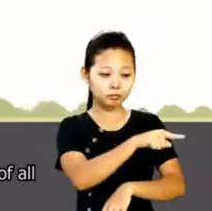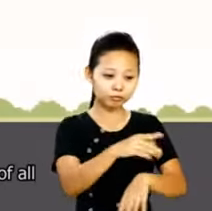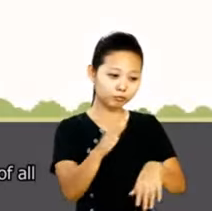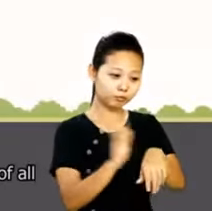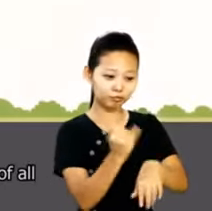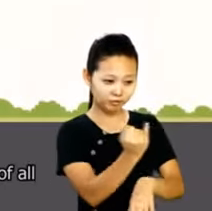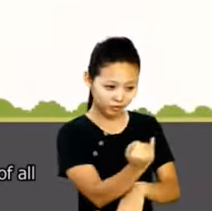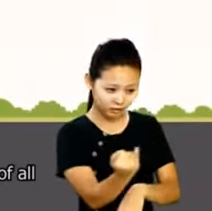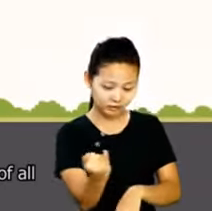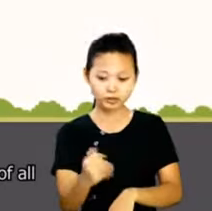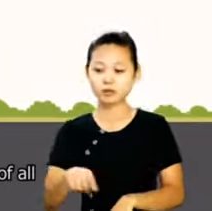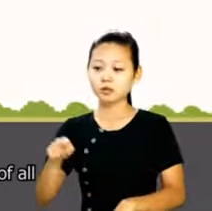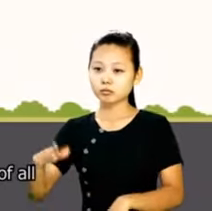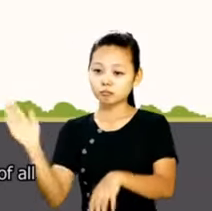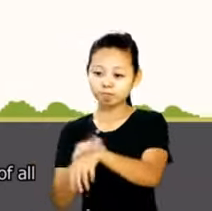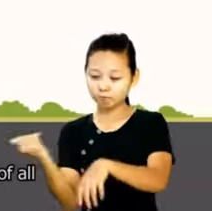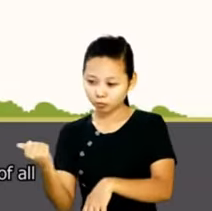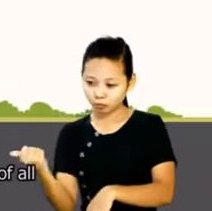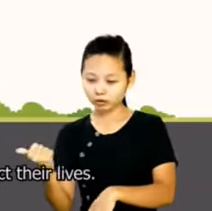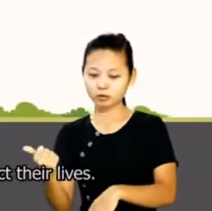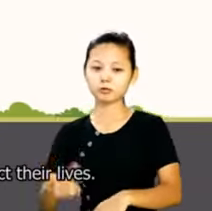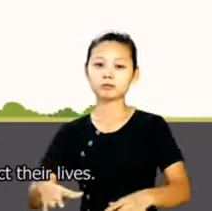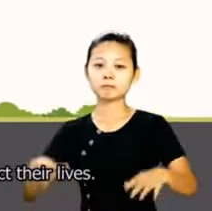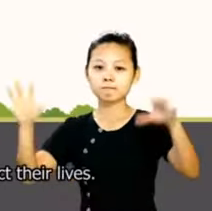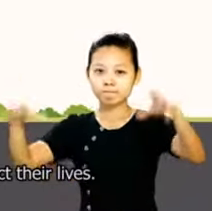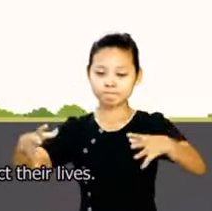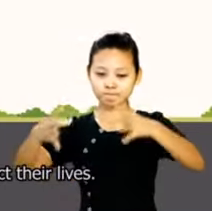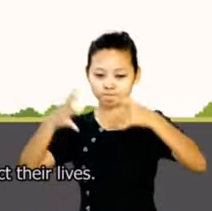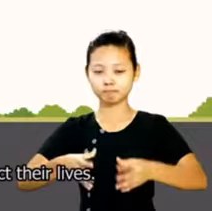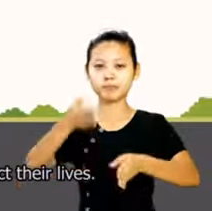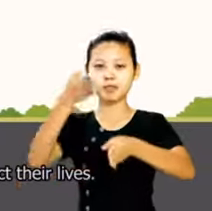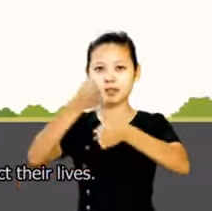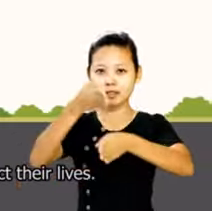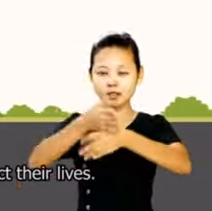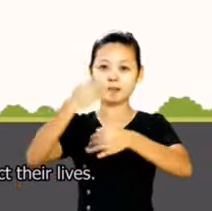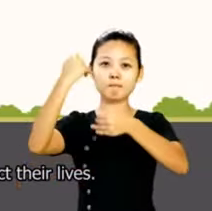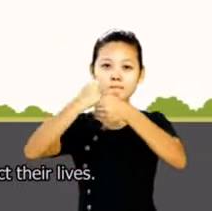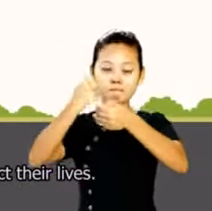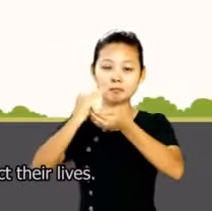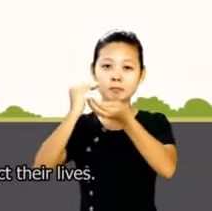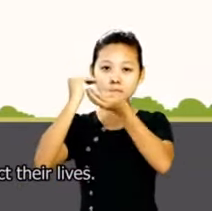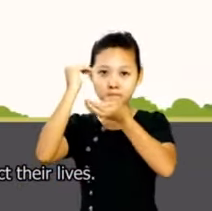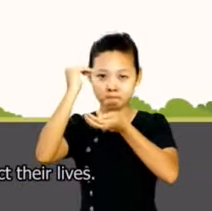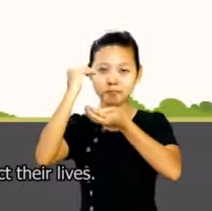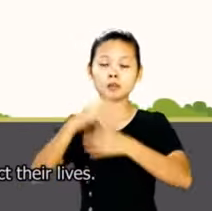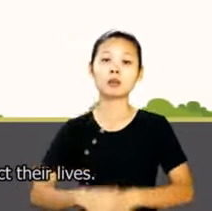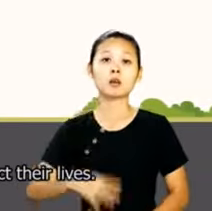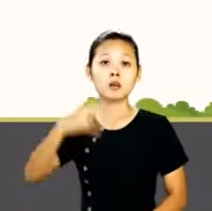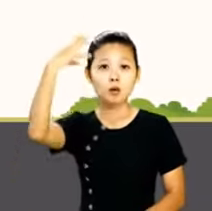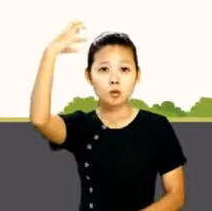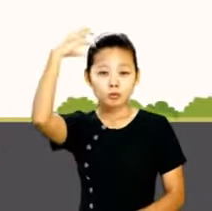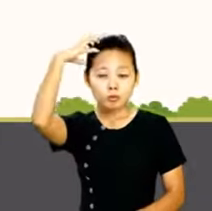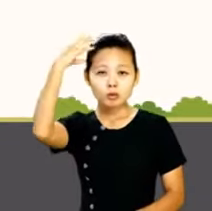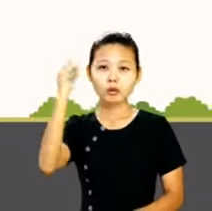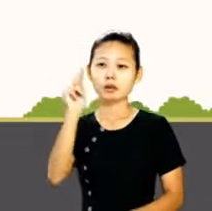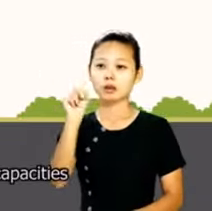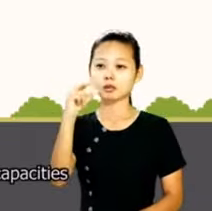and allows for the participation of all in the decisions and processes that affect their lives.